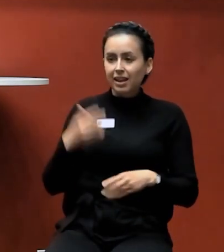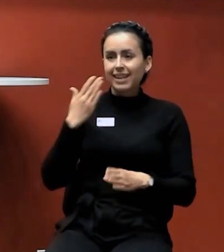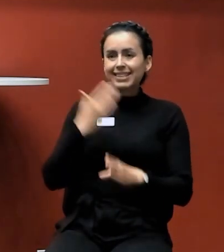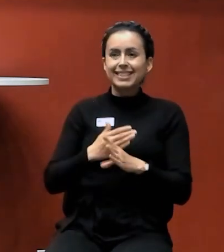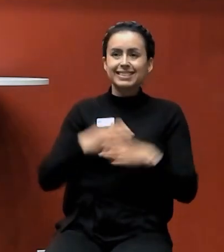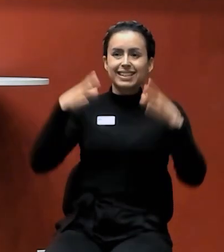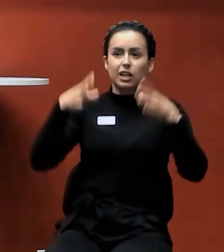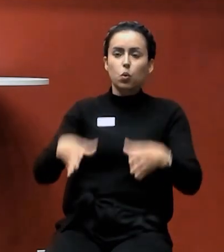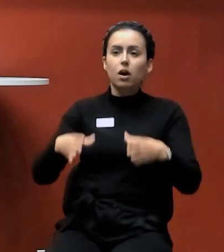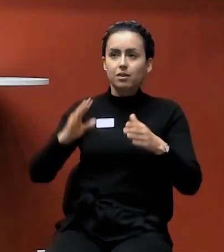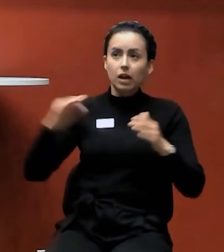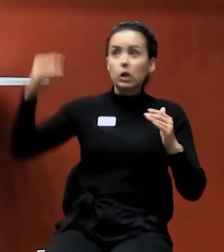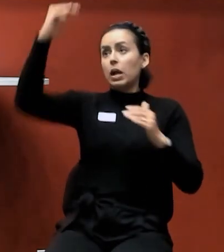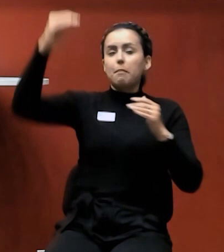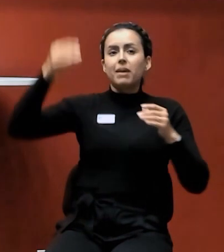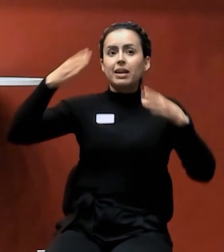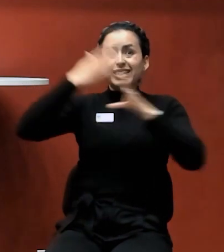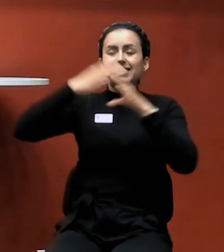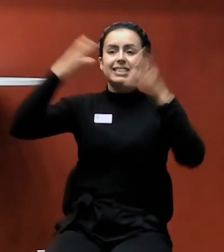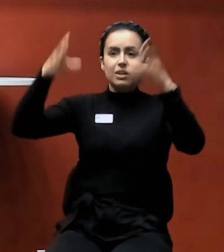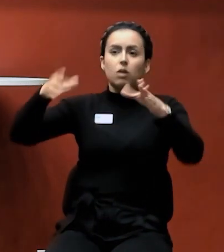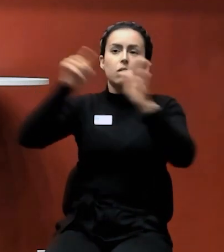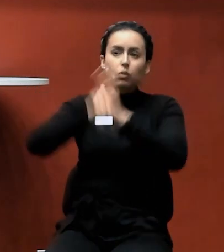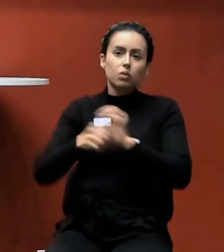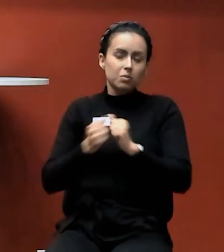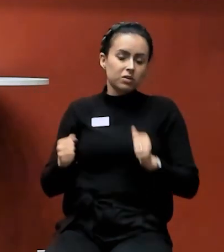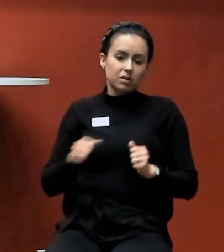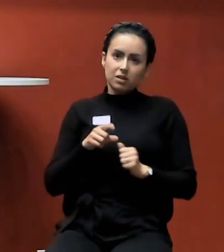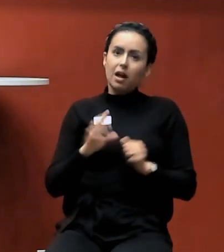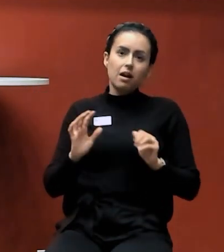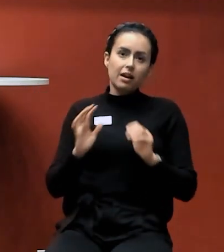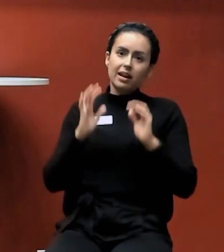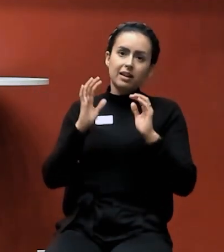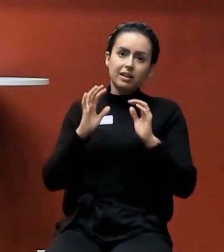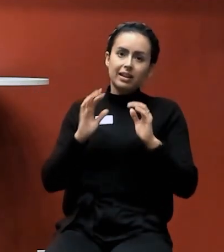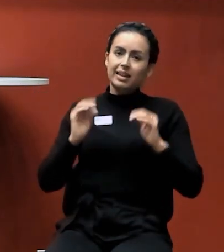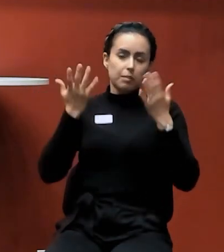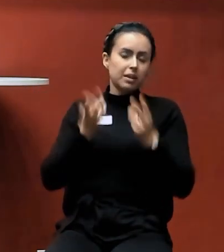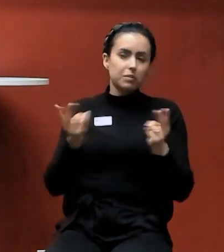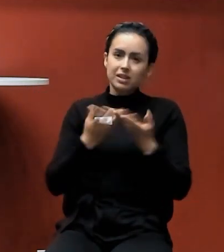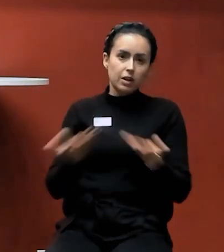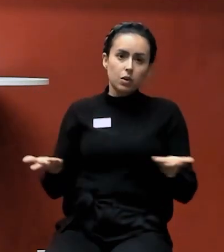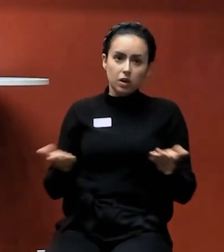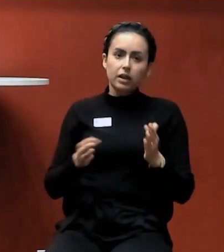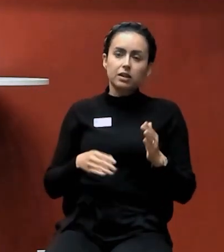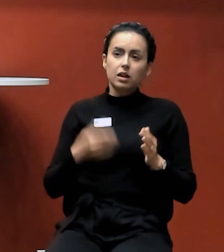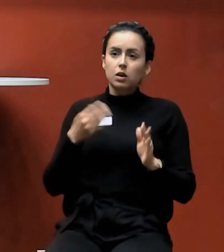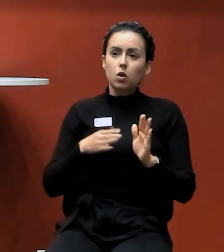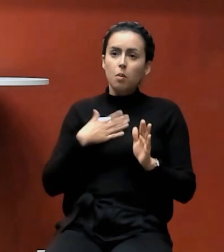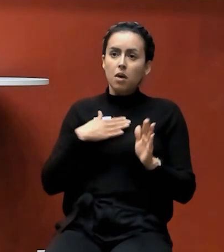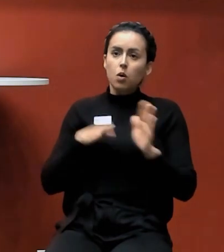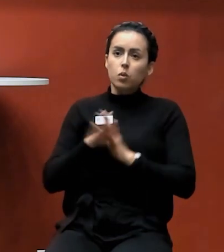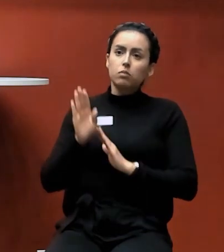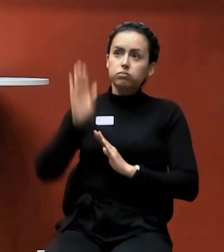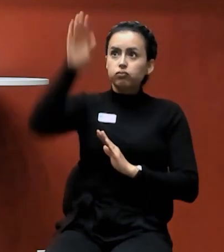maybe the ecology of the world. There are different times in the, absolutely, I don't know. But I understand my privilege